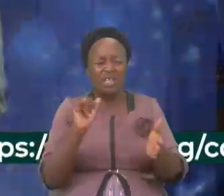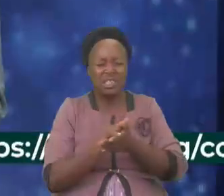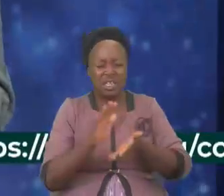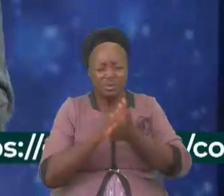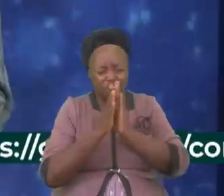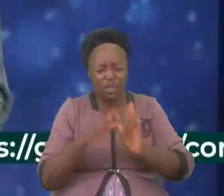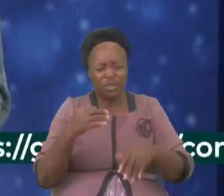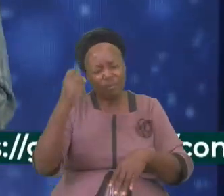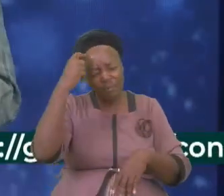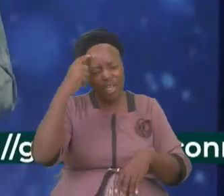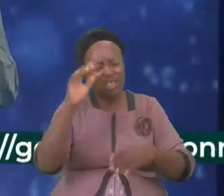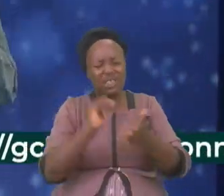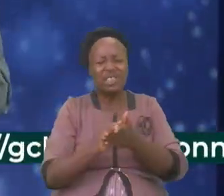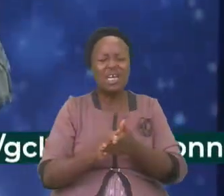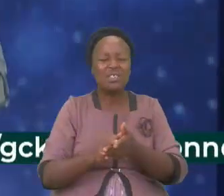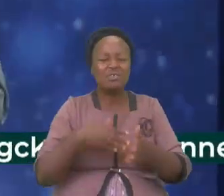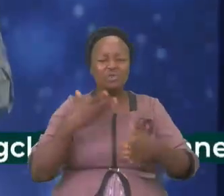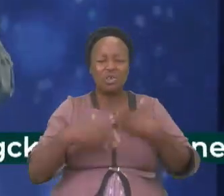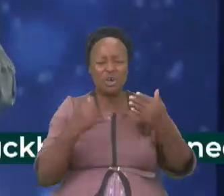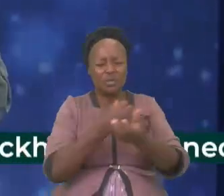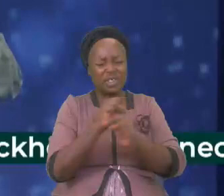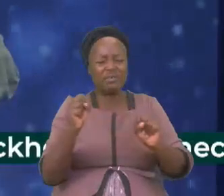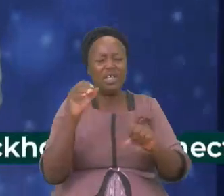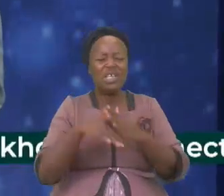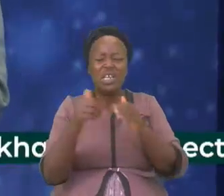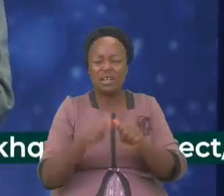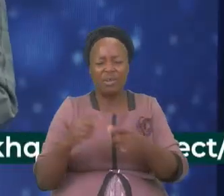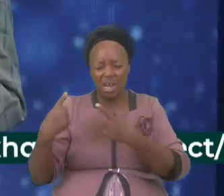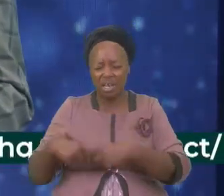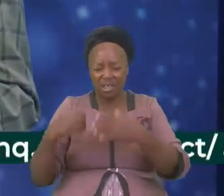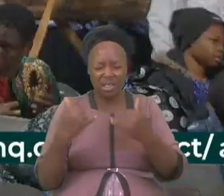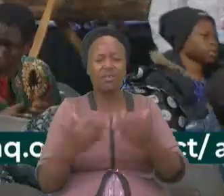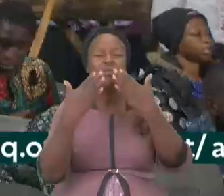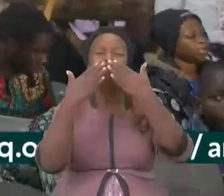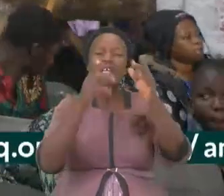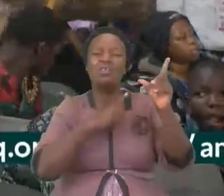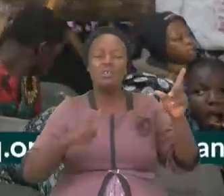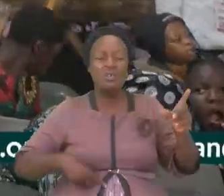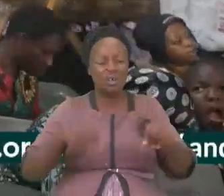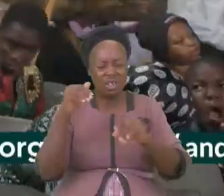heart now. Thank you, Lord. In Jesus' name we pray.